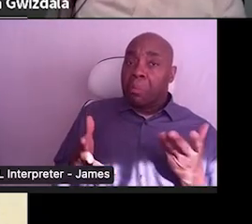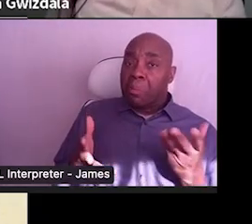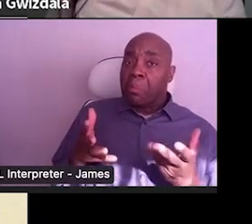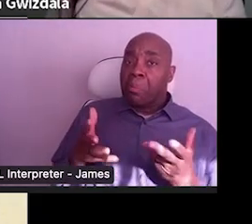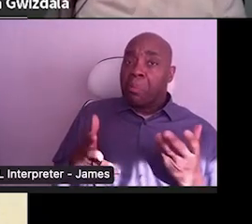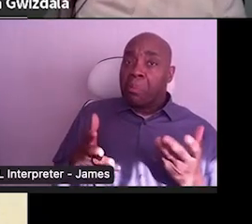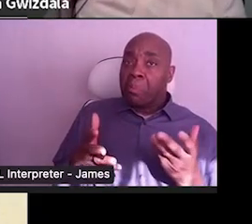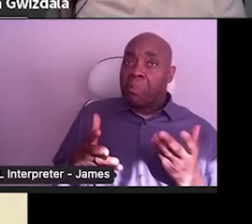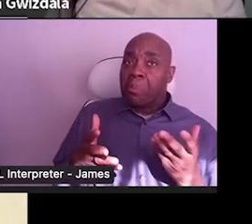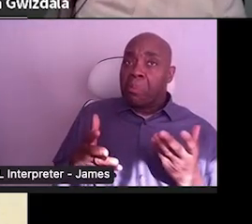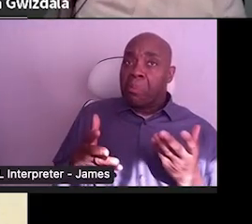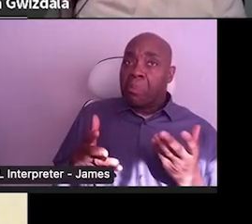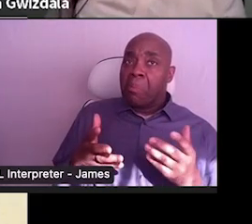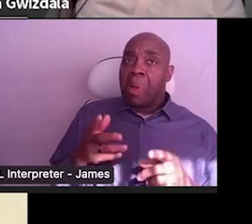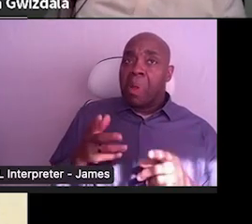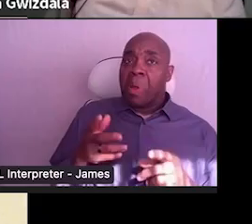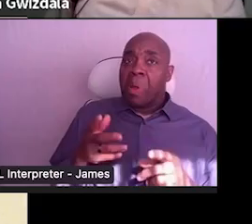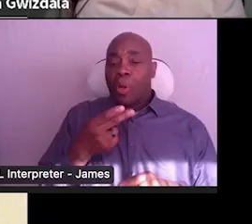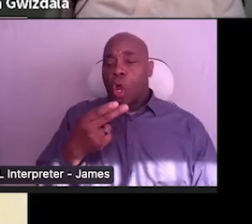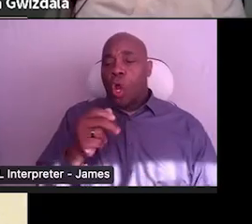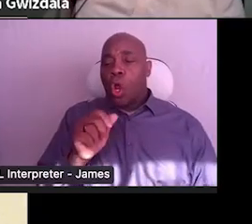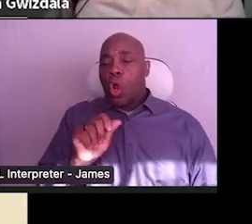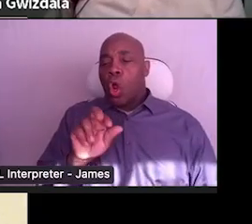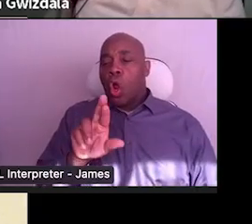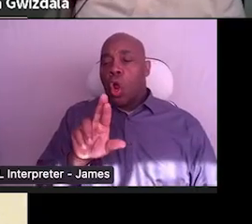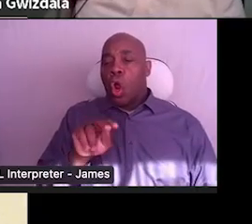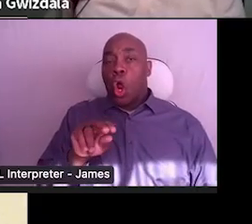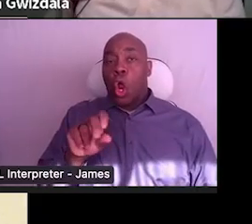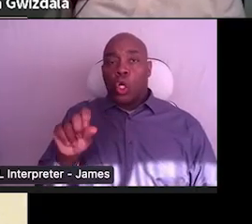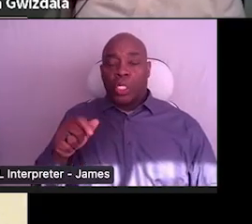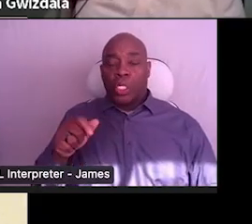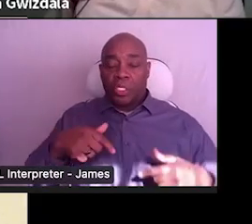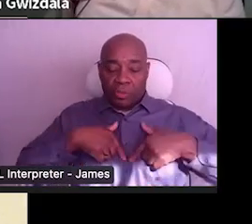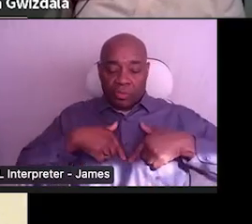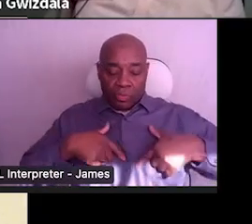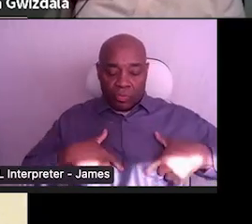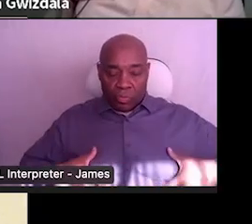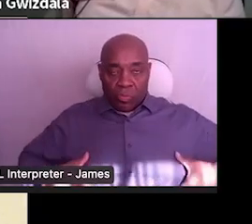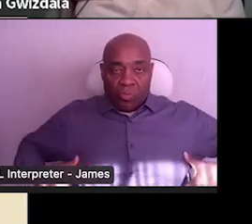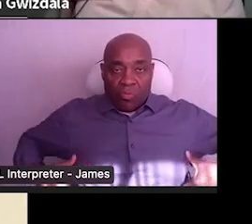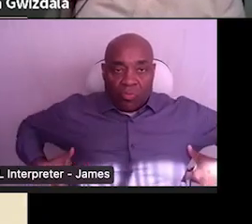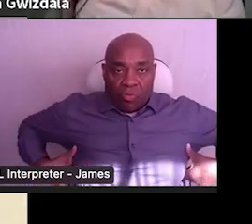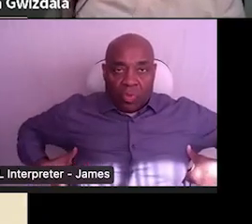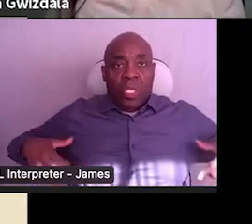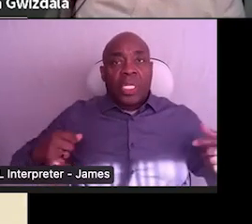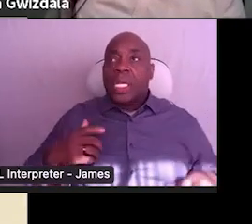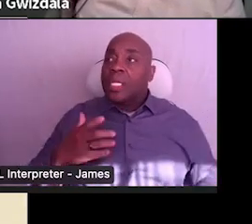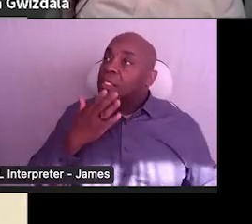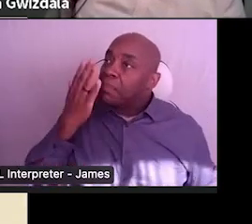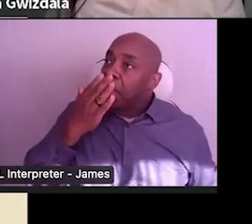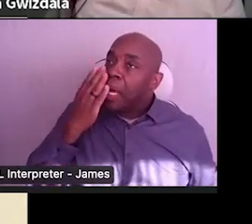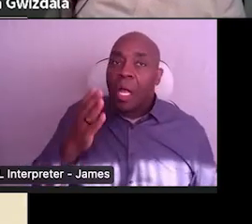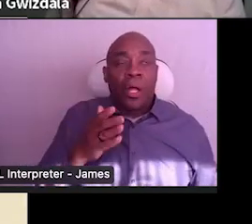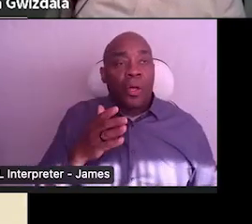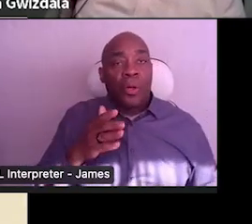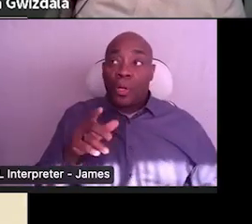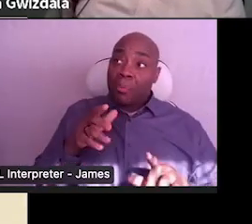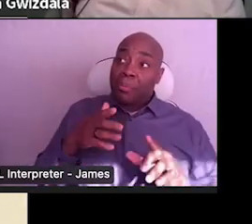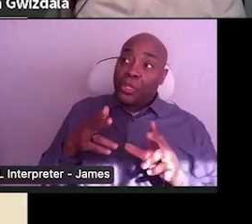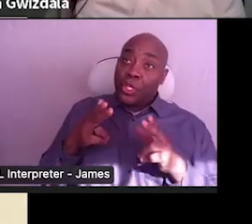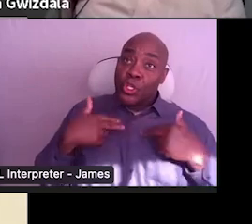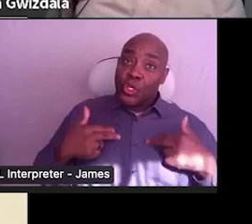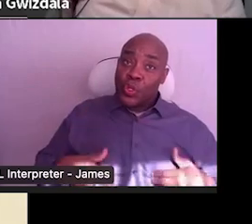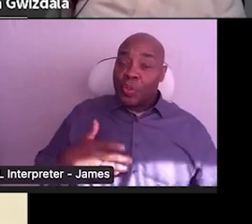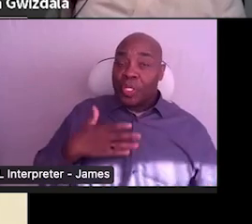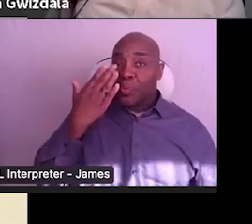sugar, might be kept on a harness on the chest so that the dog can smell the breath. Now, they're allowed to do that,